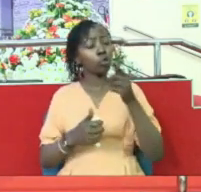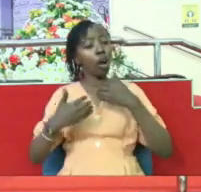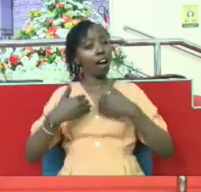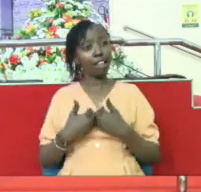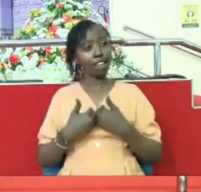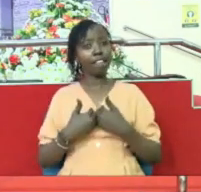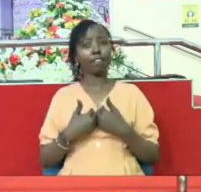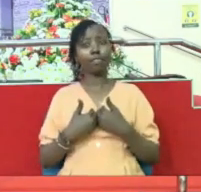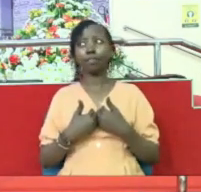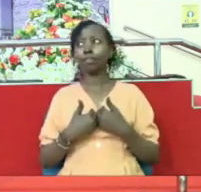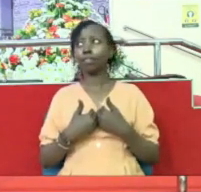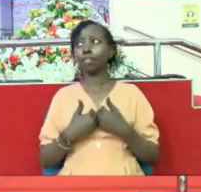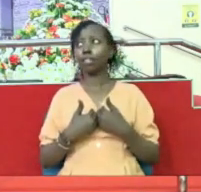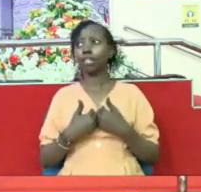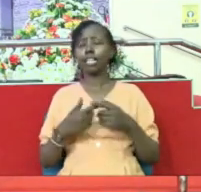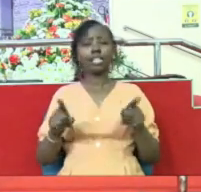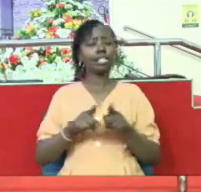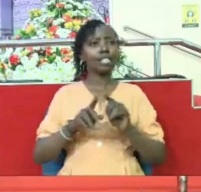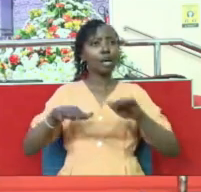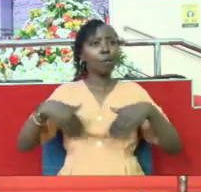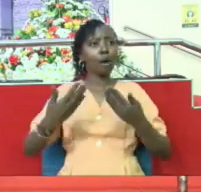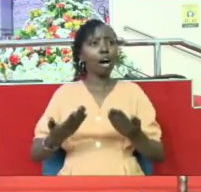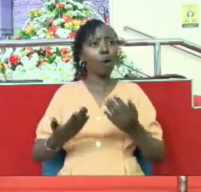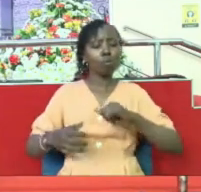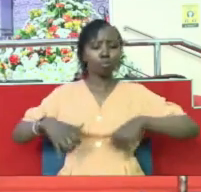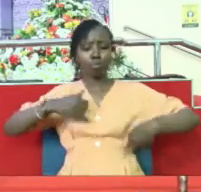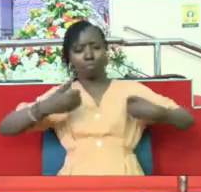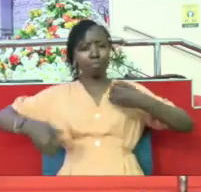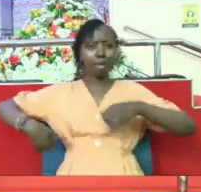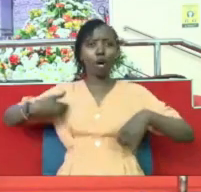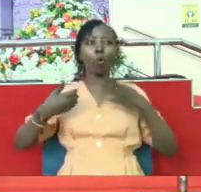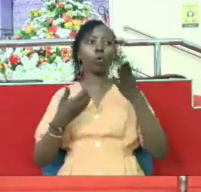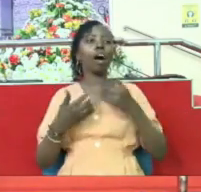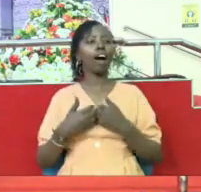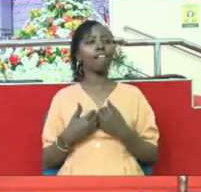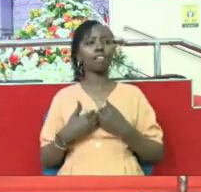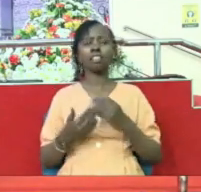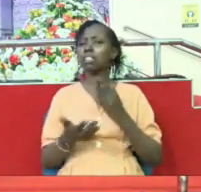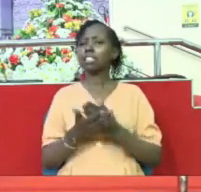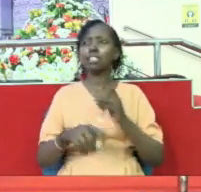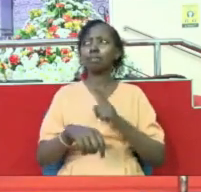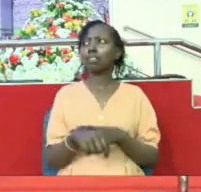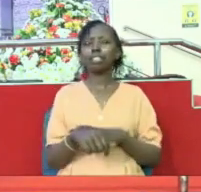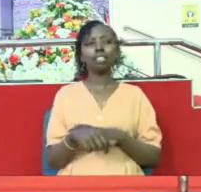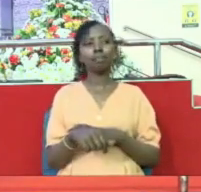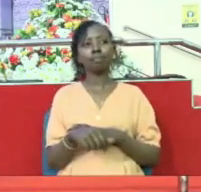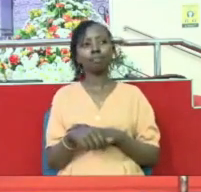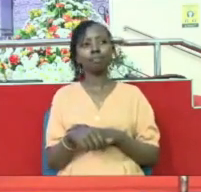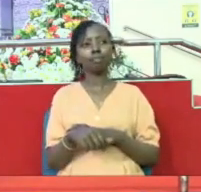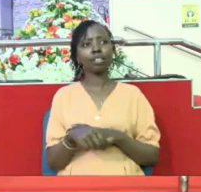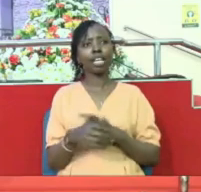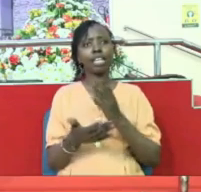upendo uliona, and our boasting on your behalf, na sisi tukiwa tunajiringia wewe. You know, sometimes when you when something